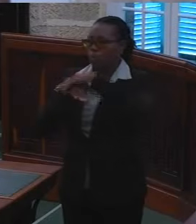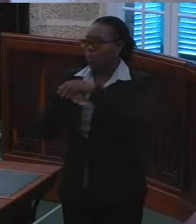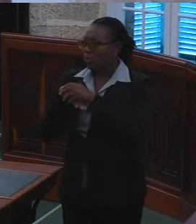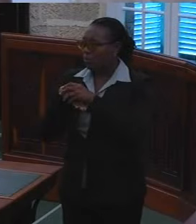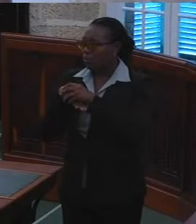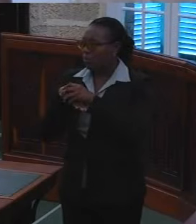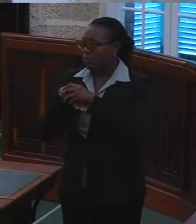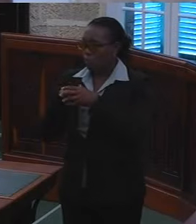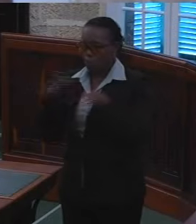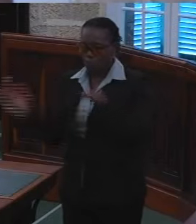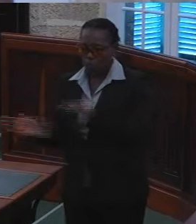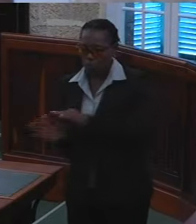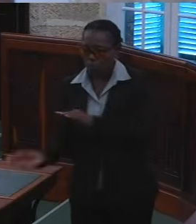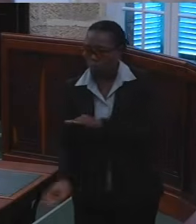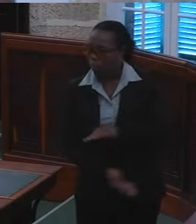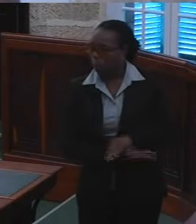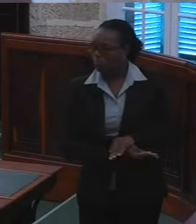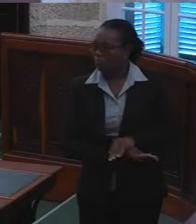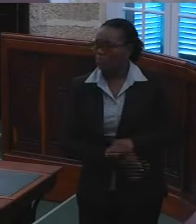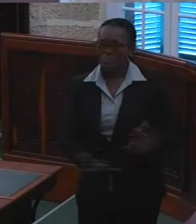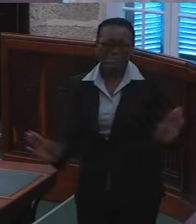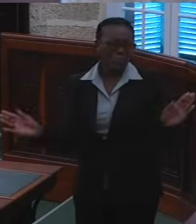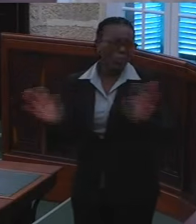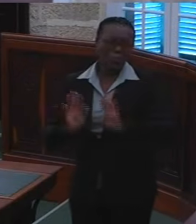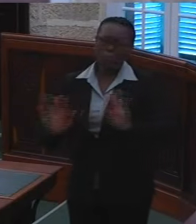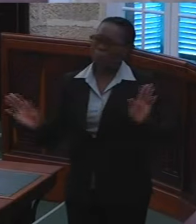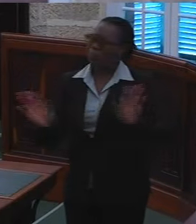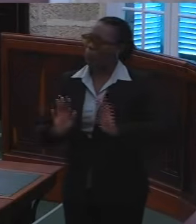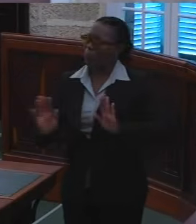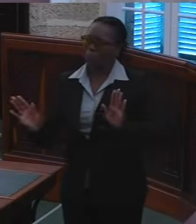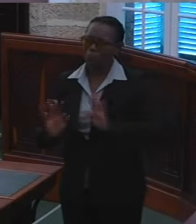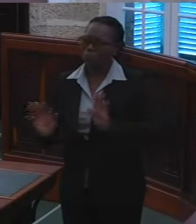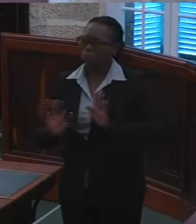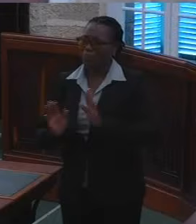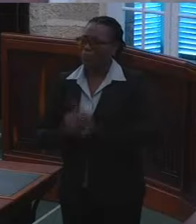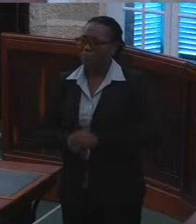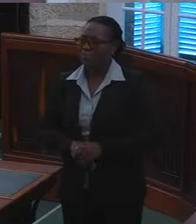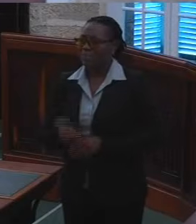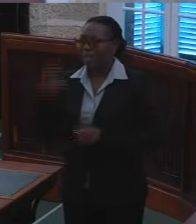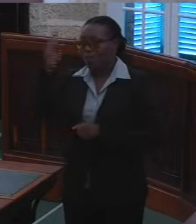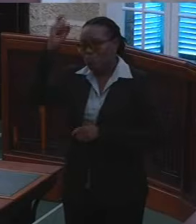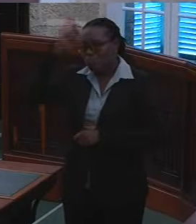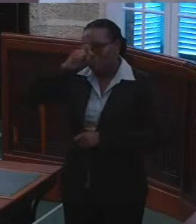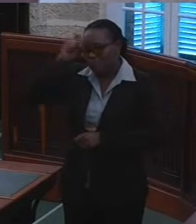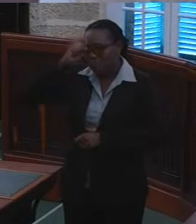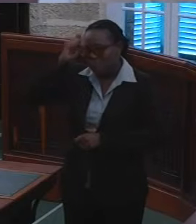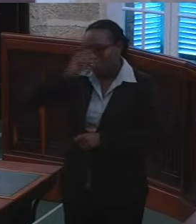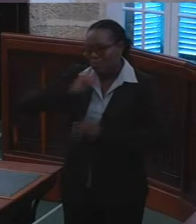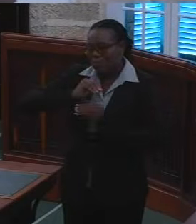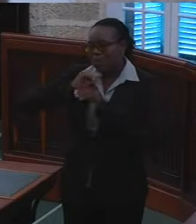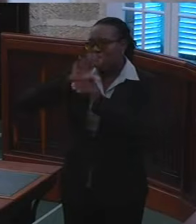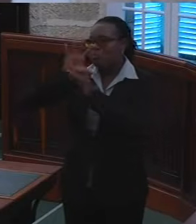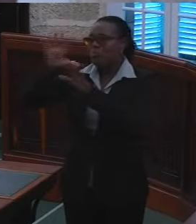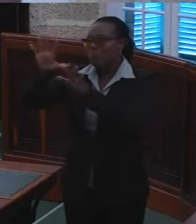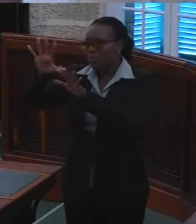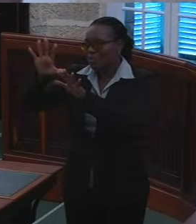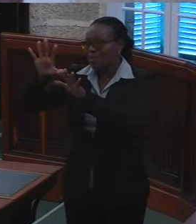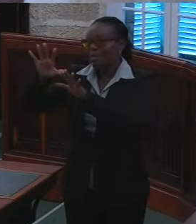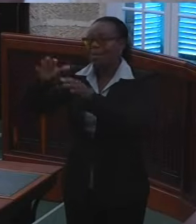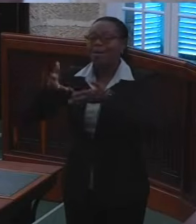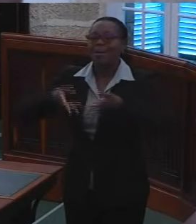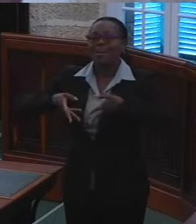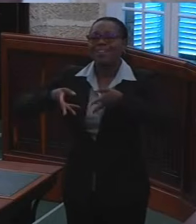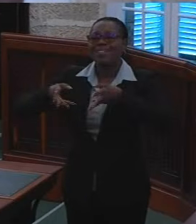the carpet. That light of wisdom, that oasis in this community, should be allowed to